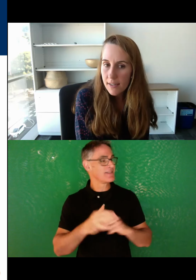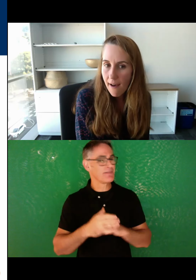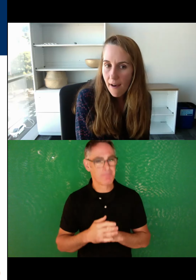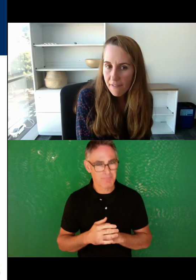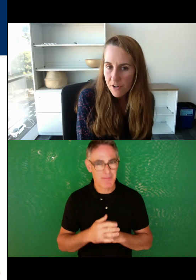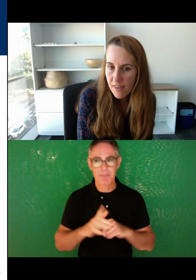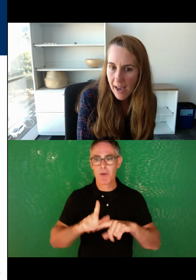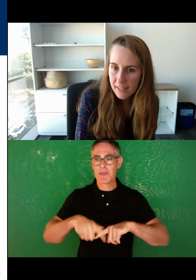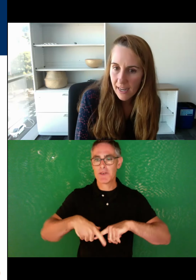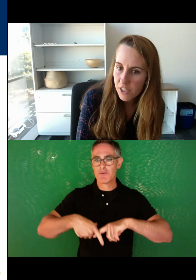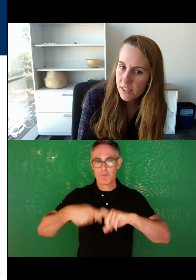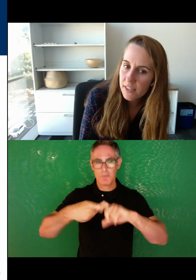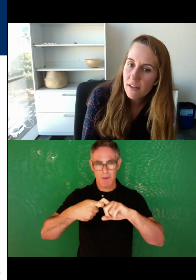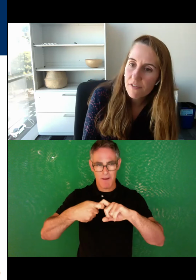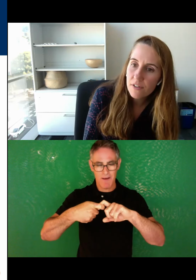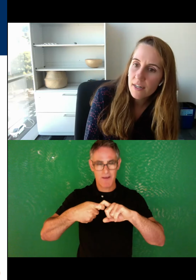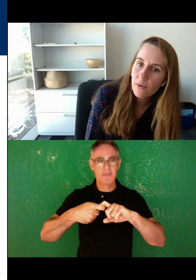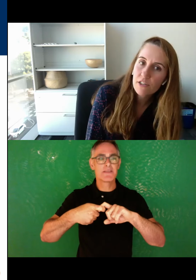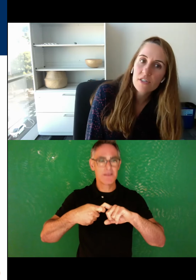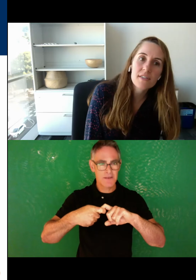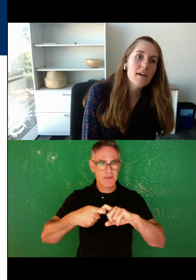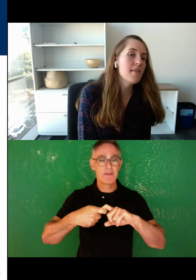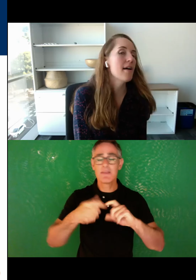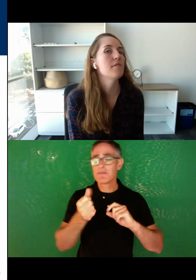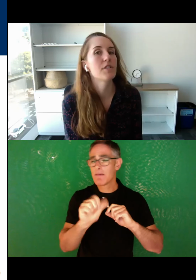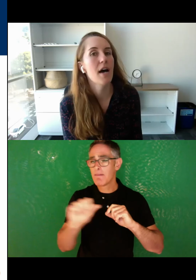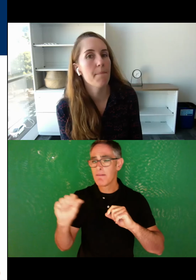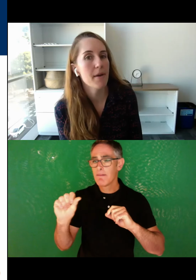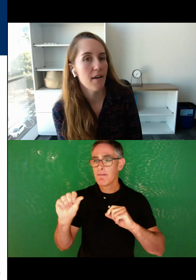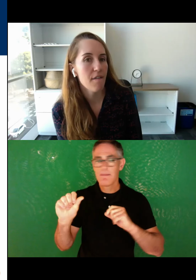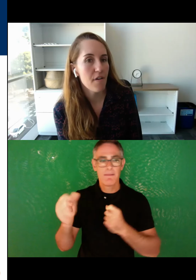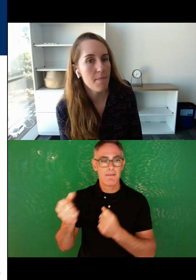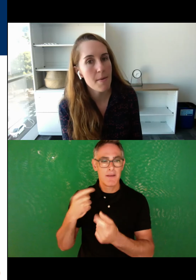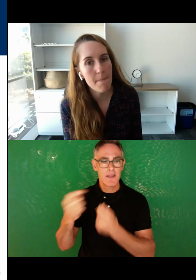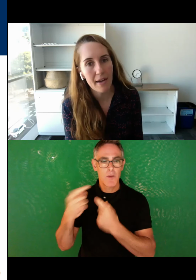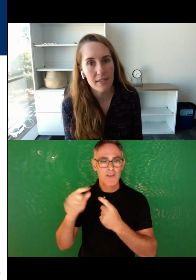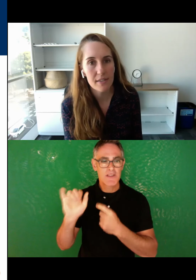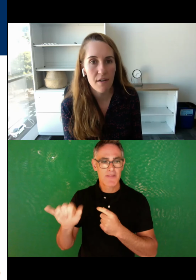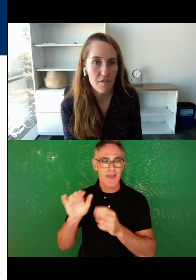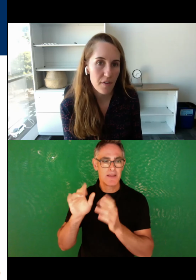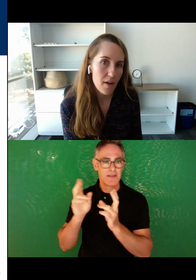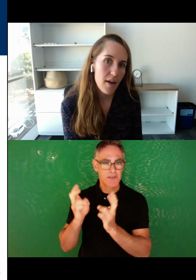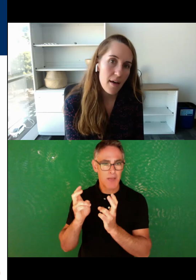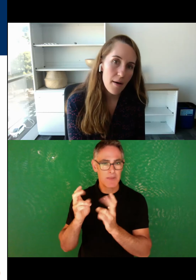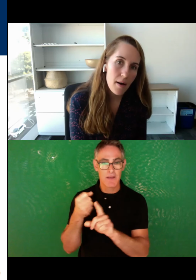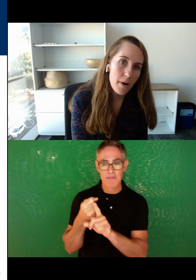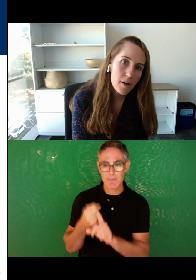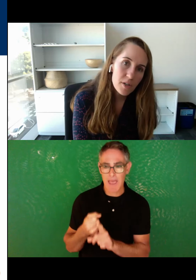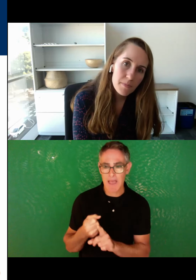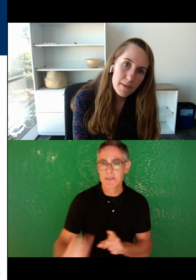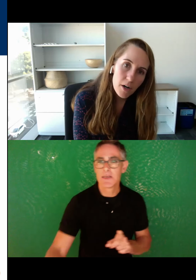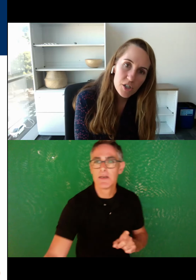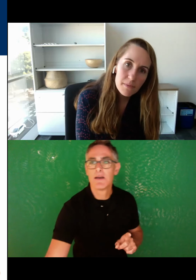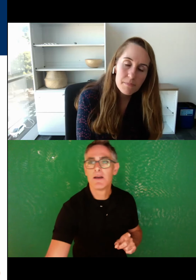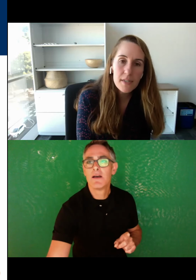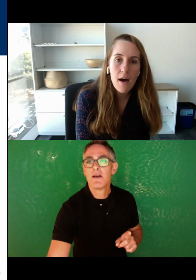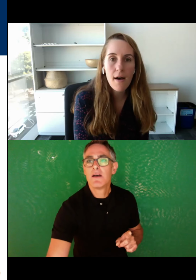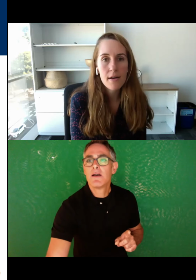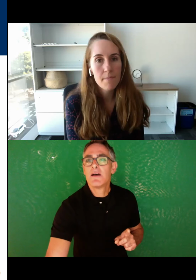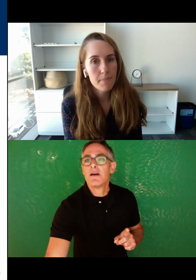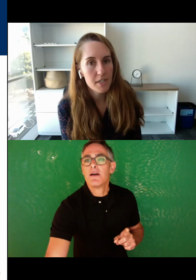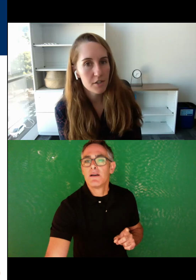pause after that section to see if there's any questions on that topic of impacts of AAA